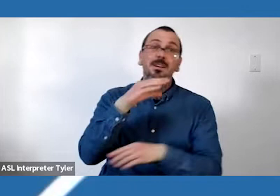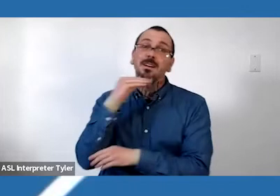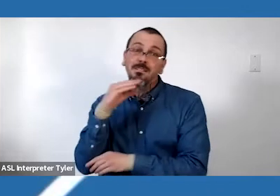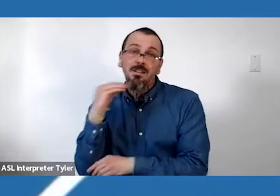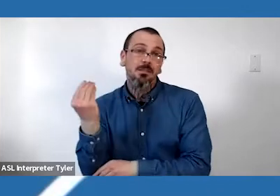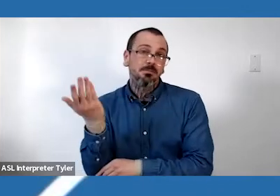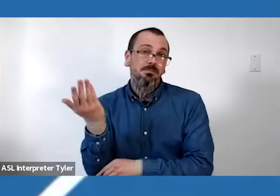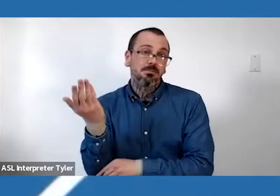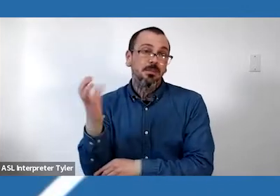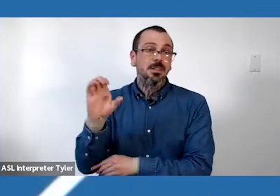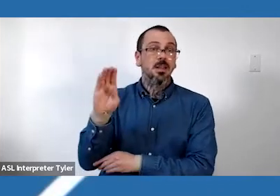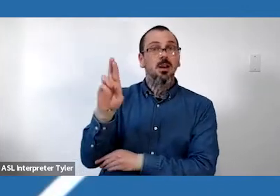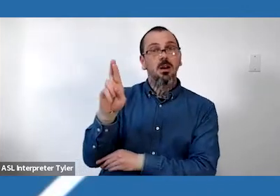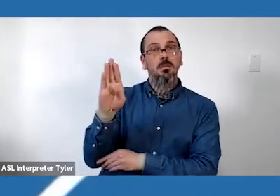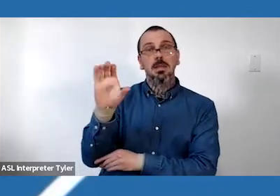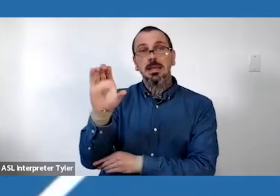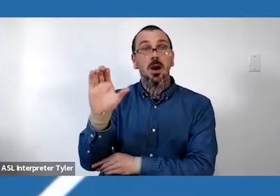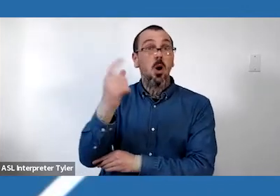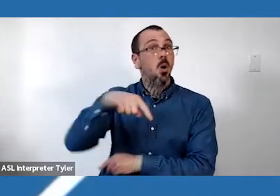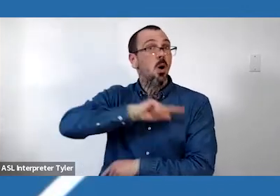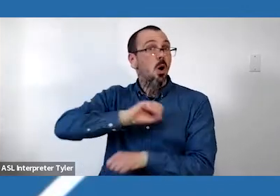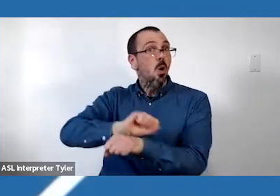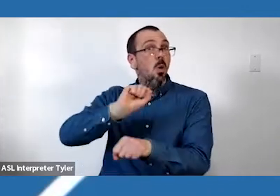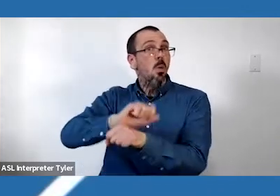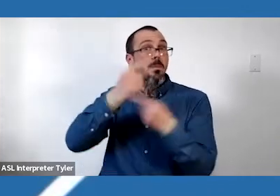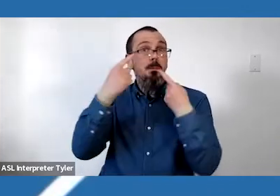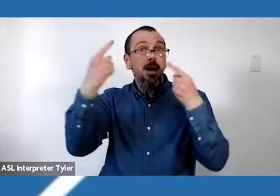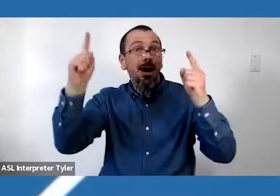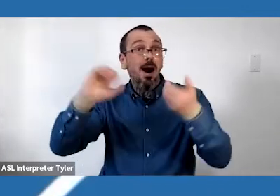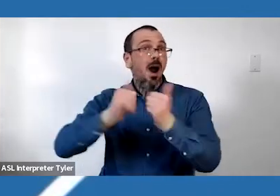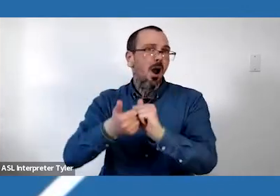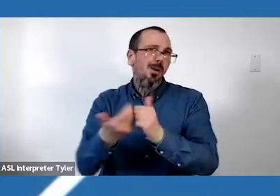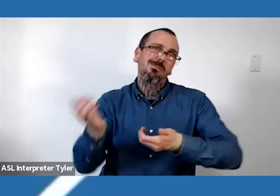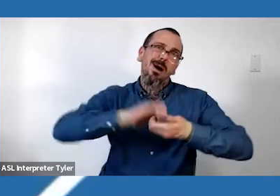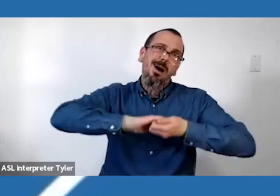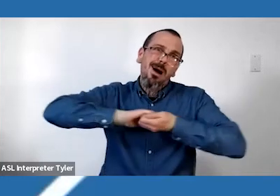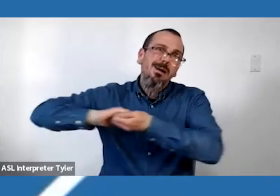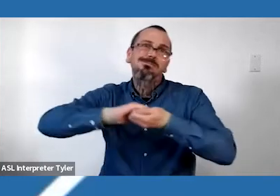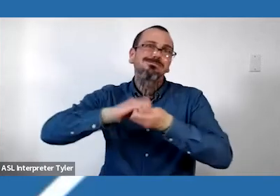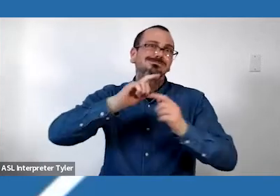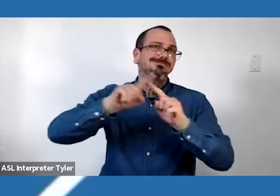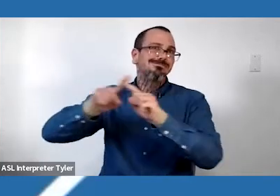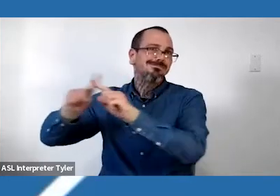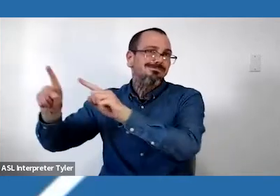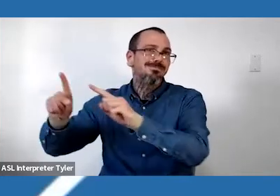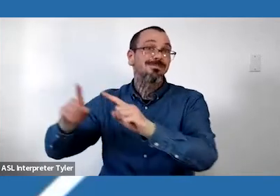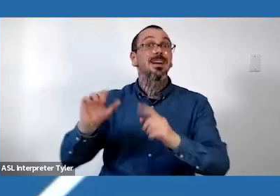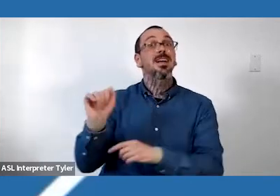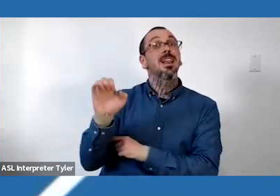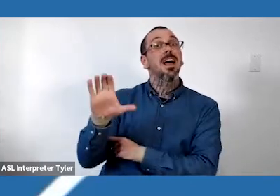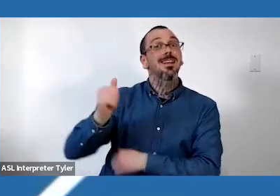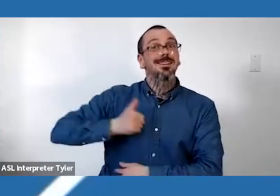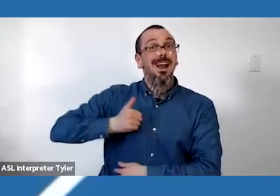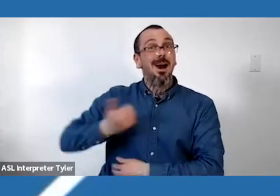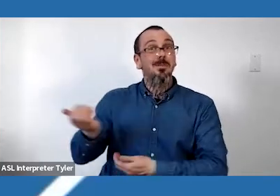couldn't do the work we do without our amazing community members and partner organization. Special shout out to all the partner organizations in Atlantic Canada who helped us